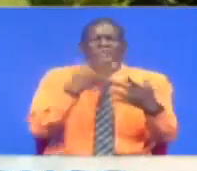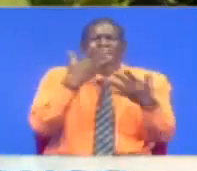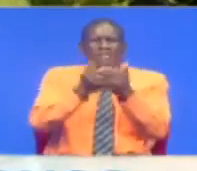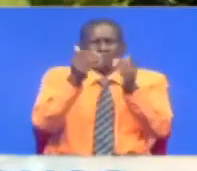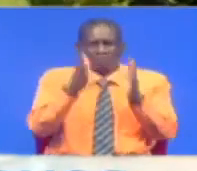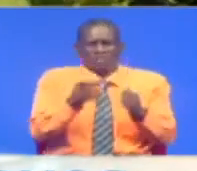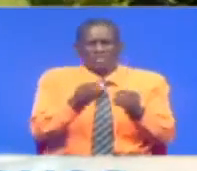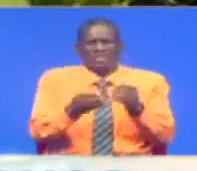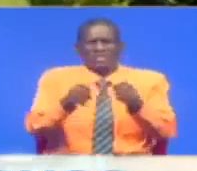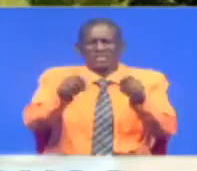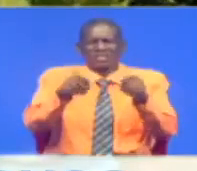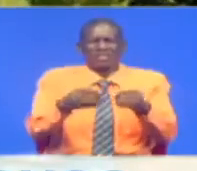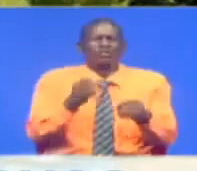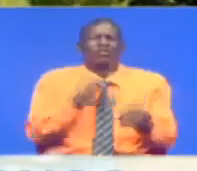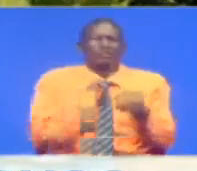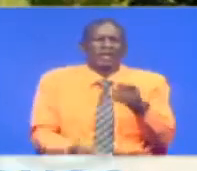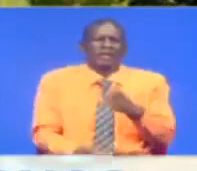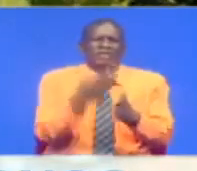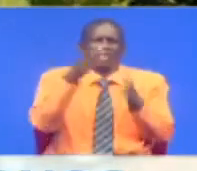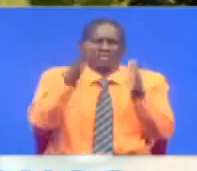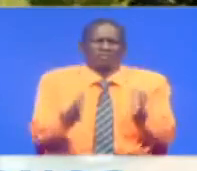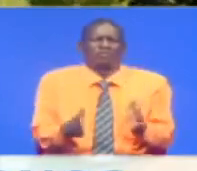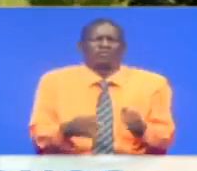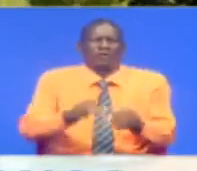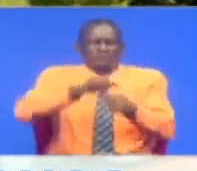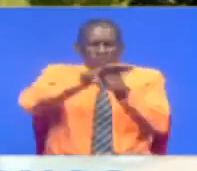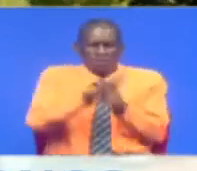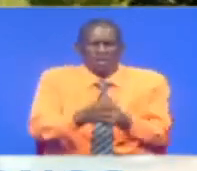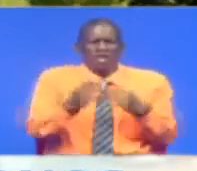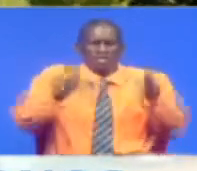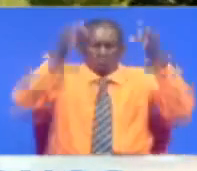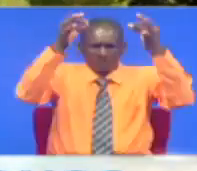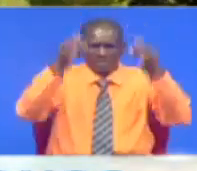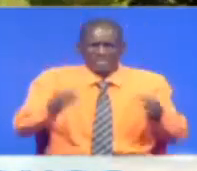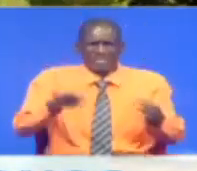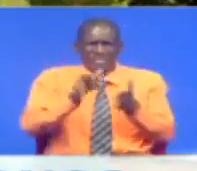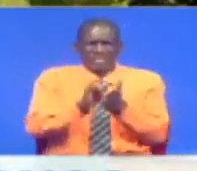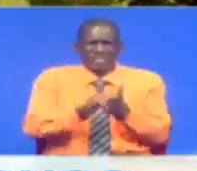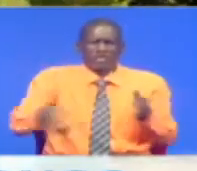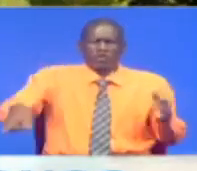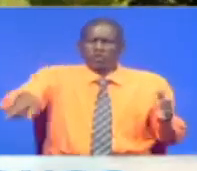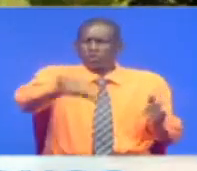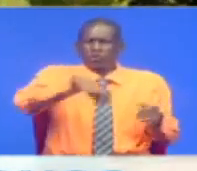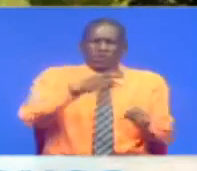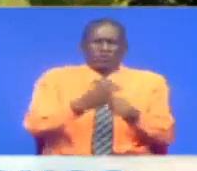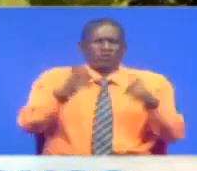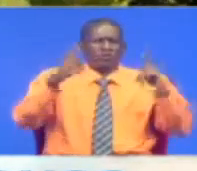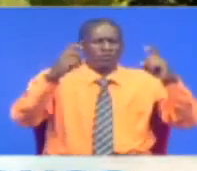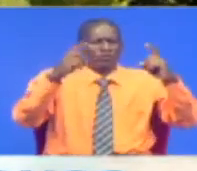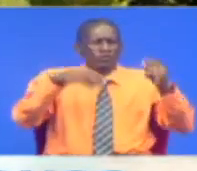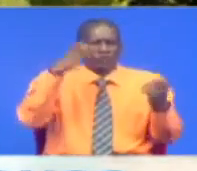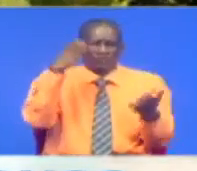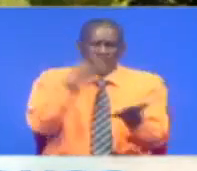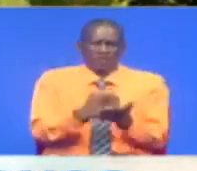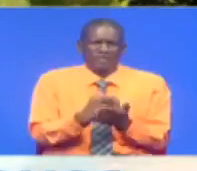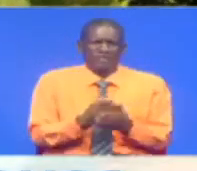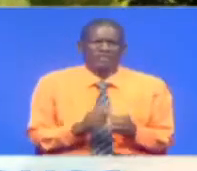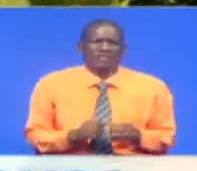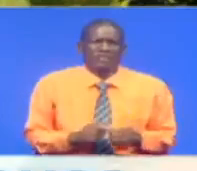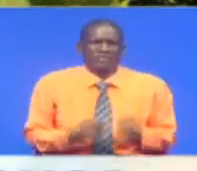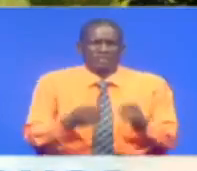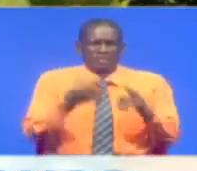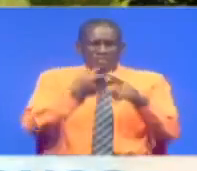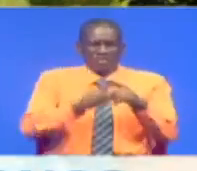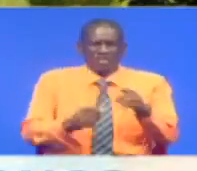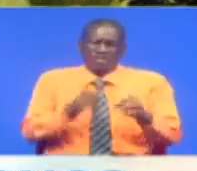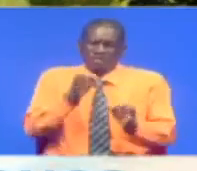up that, okay, this person has been mishandled. So we decided that we use photographic evidence. And then